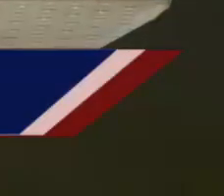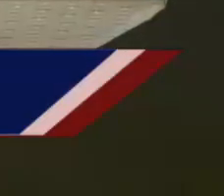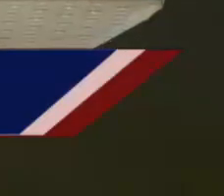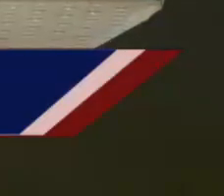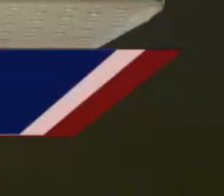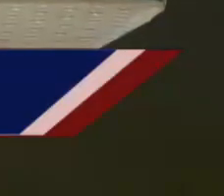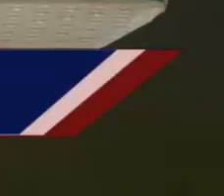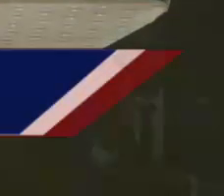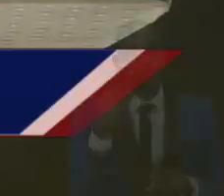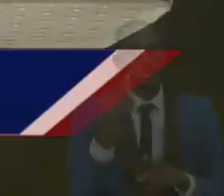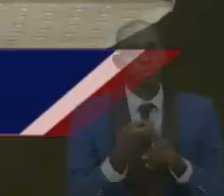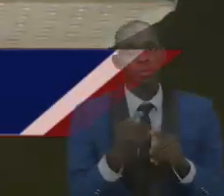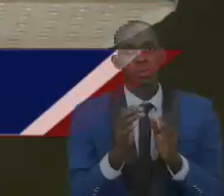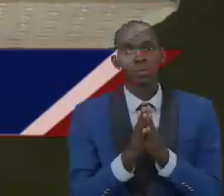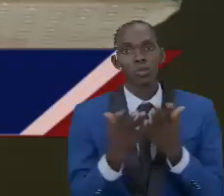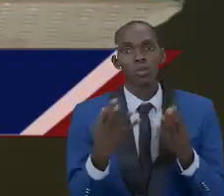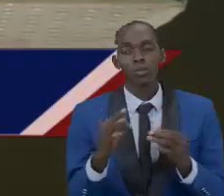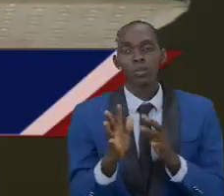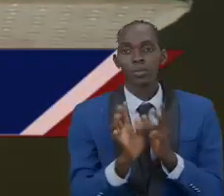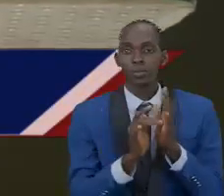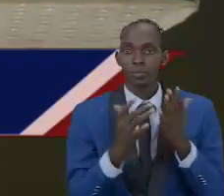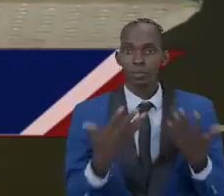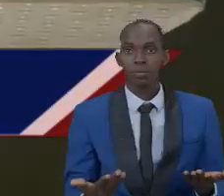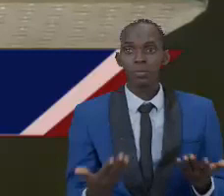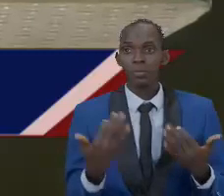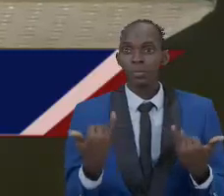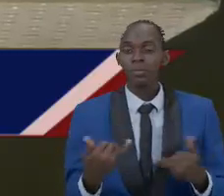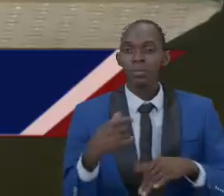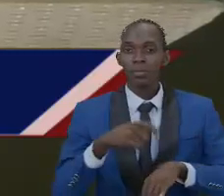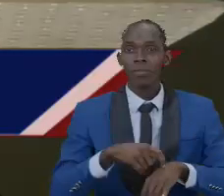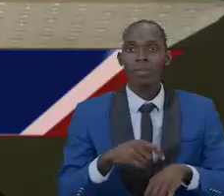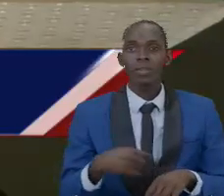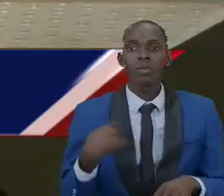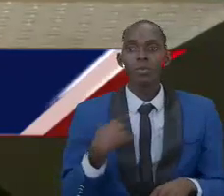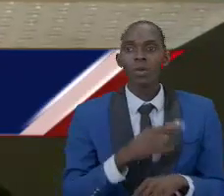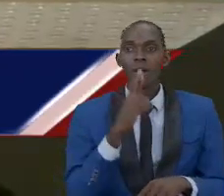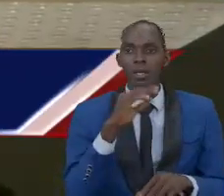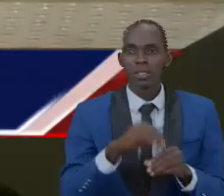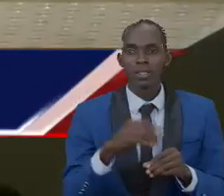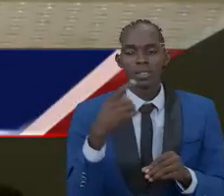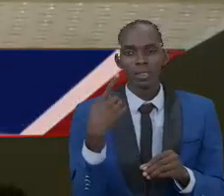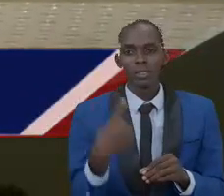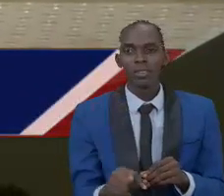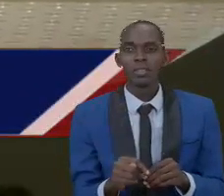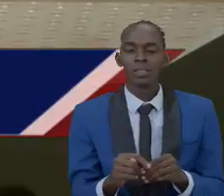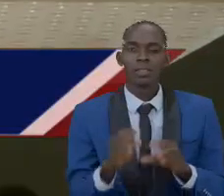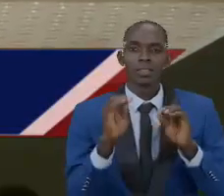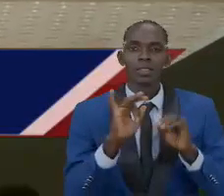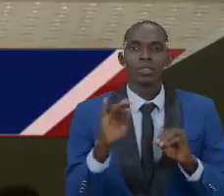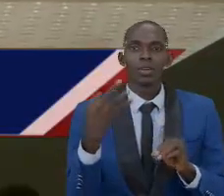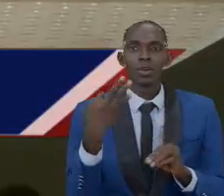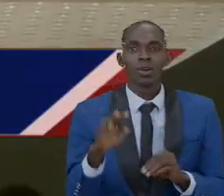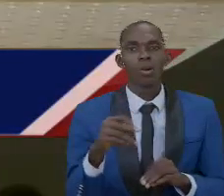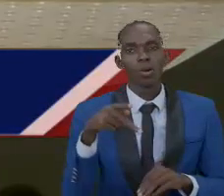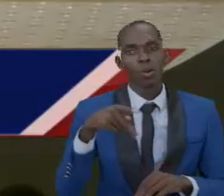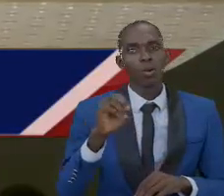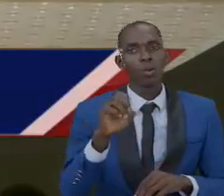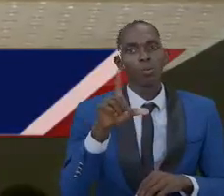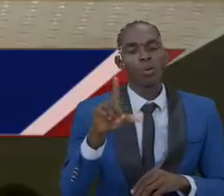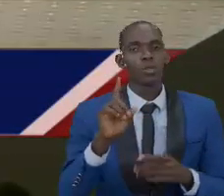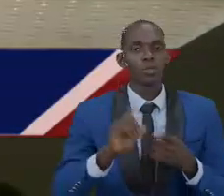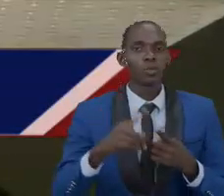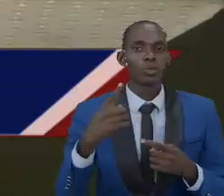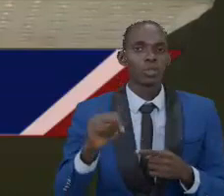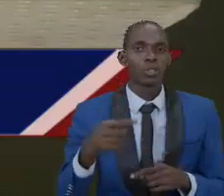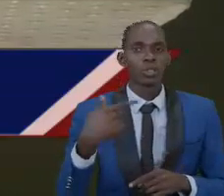a book of the Bible and this time now we're in the Epistle of Paul to the Galatians were